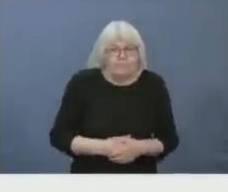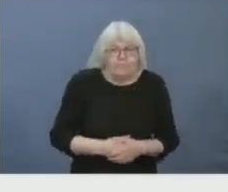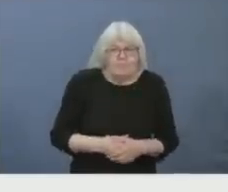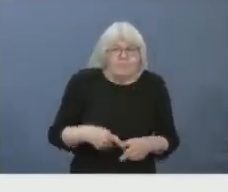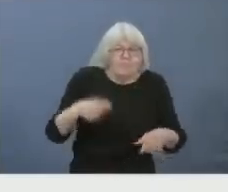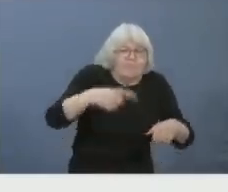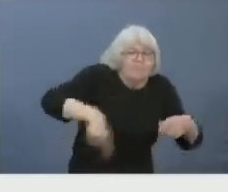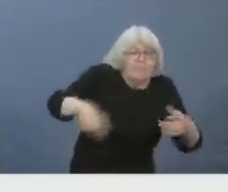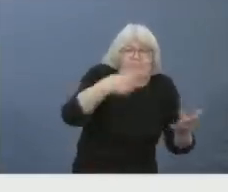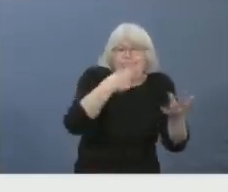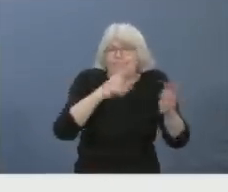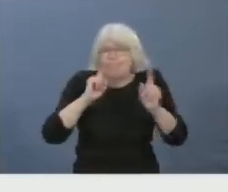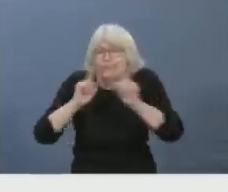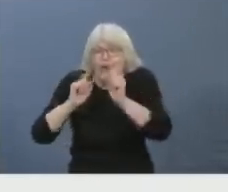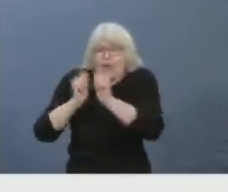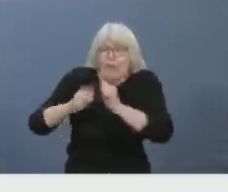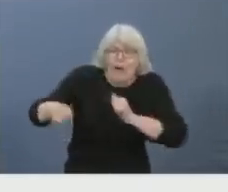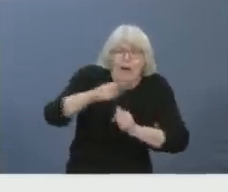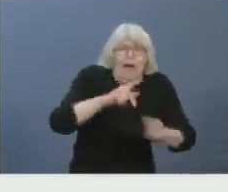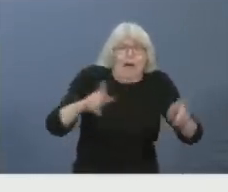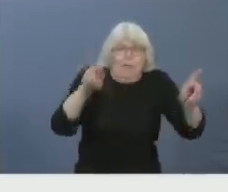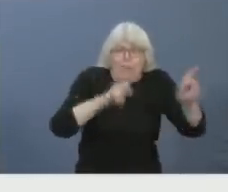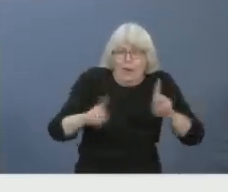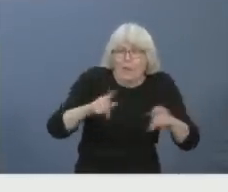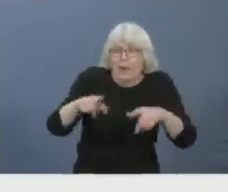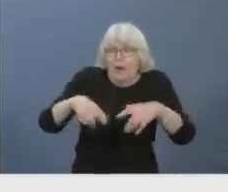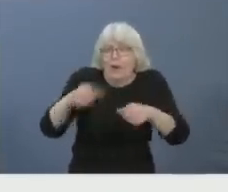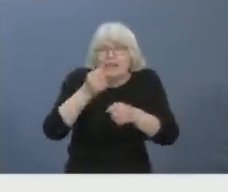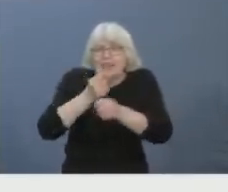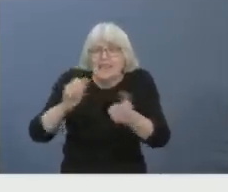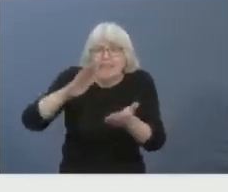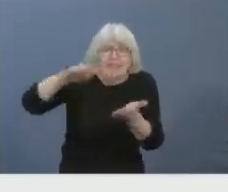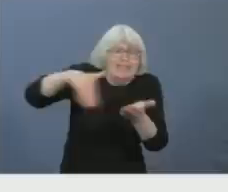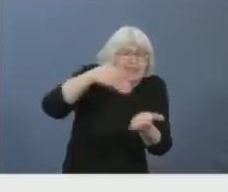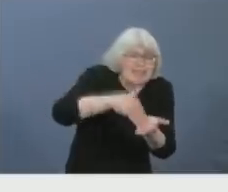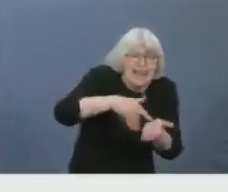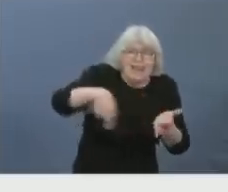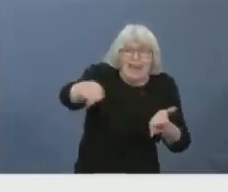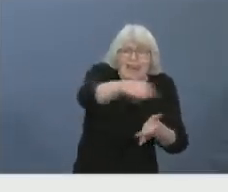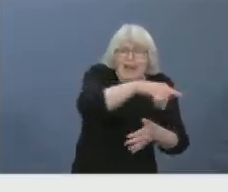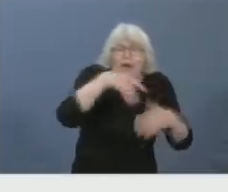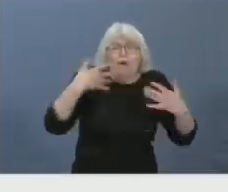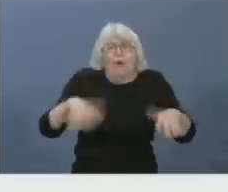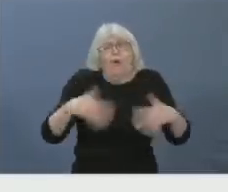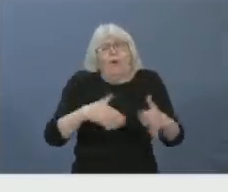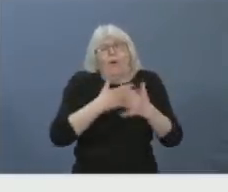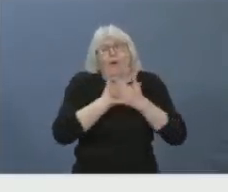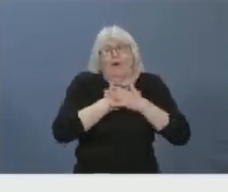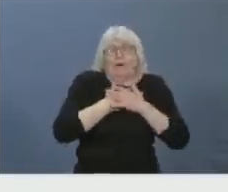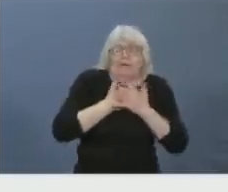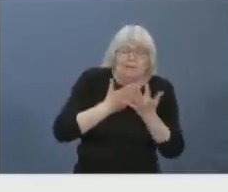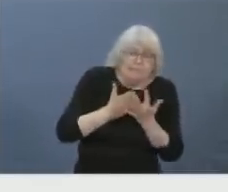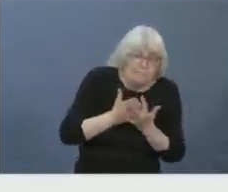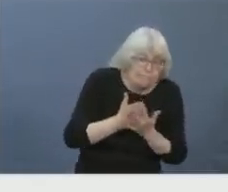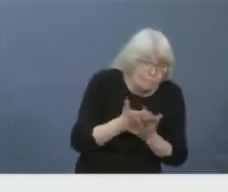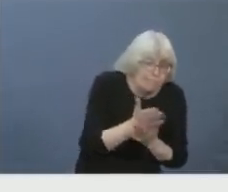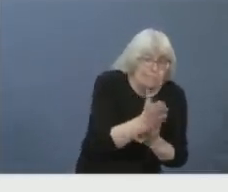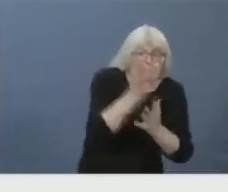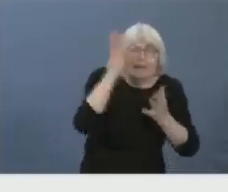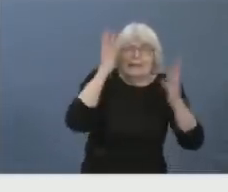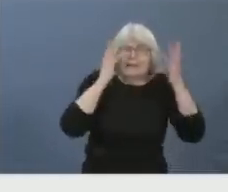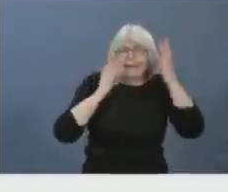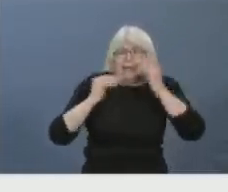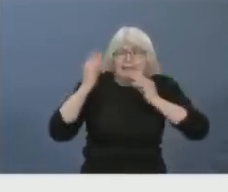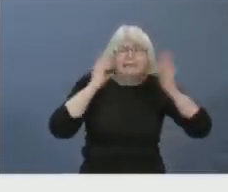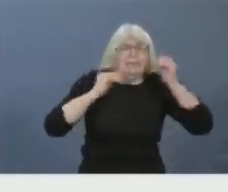centers, it's pretty moving situations people are going through for sure. But I would say through it all, people were